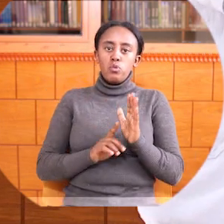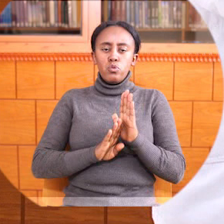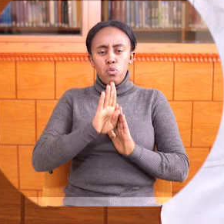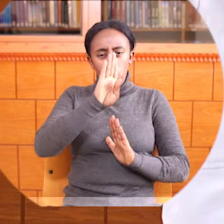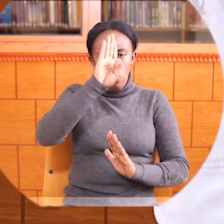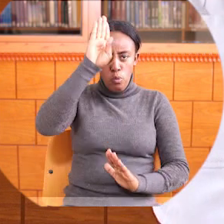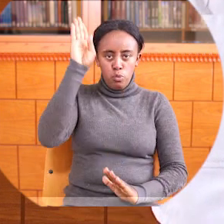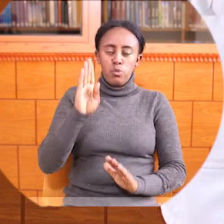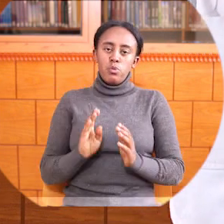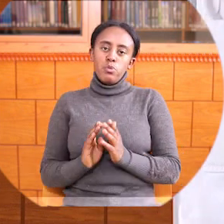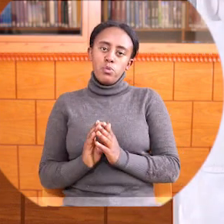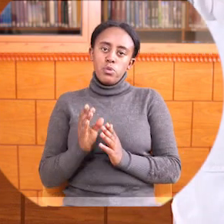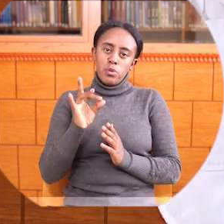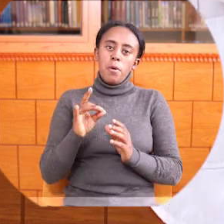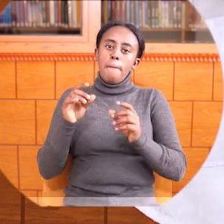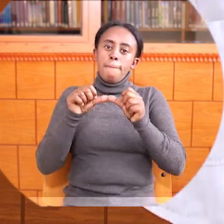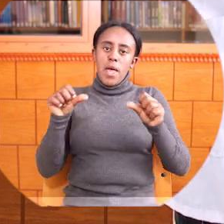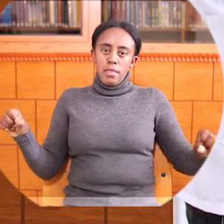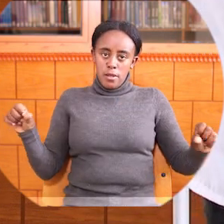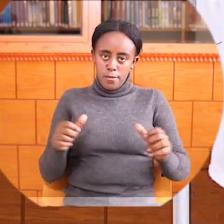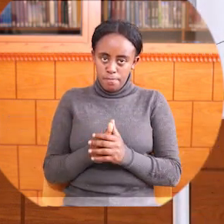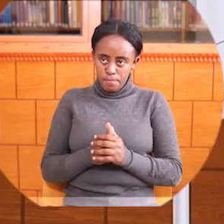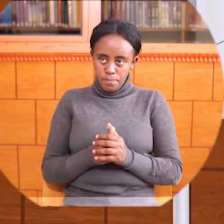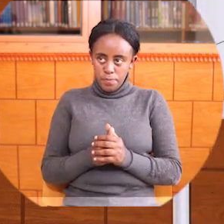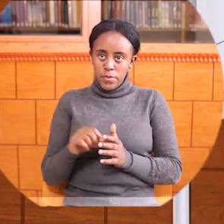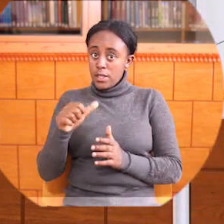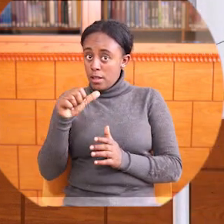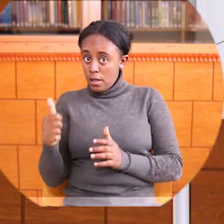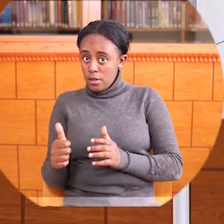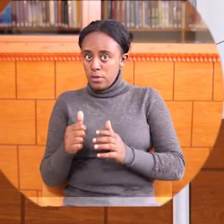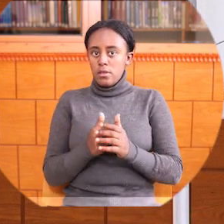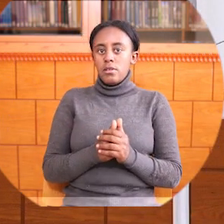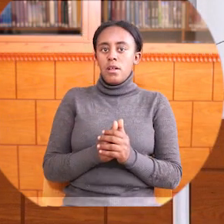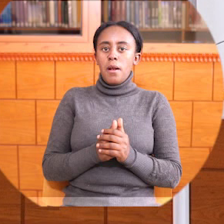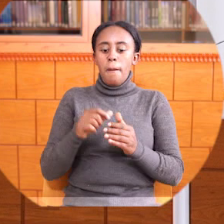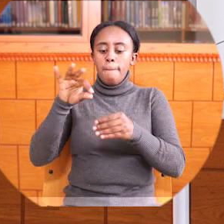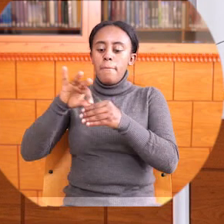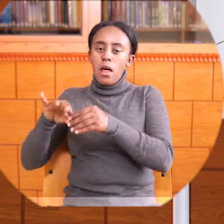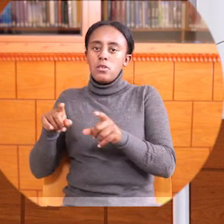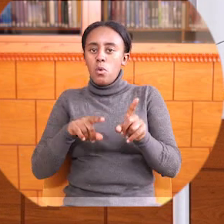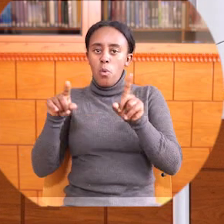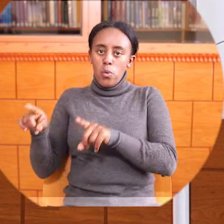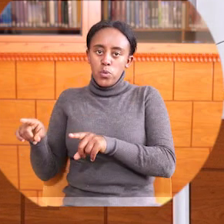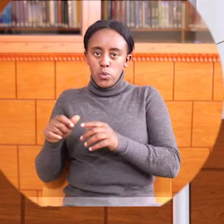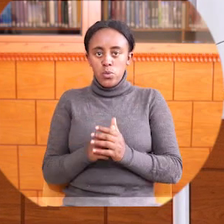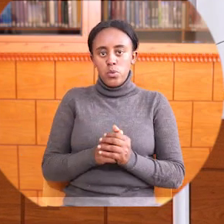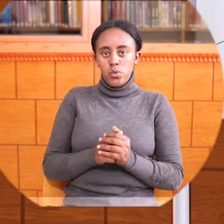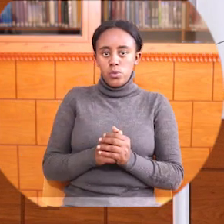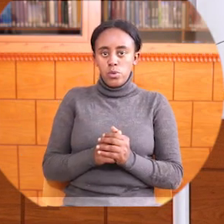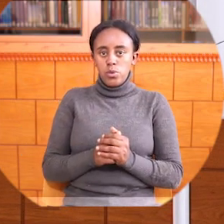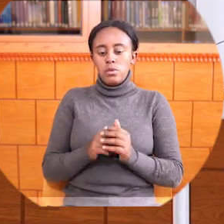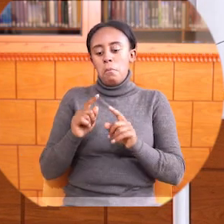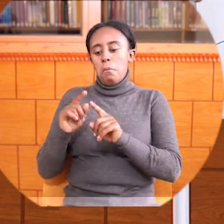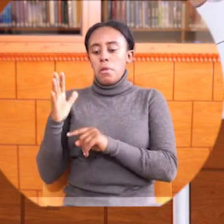up to 18 meters. The another one is plants are also differ by their